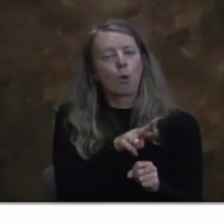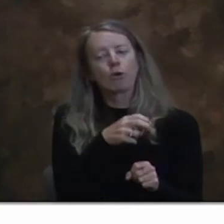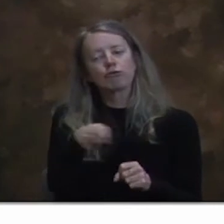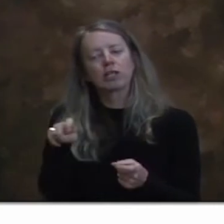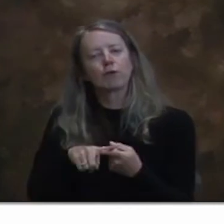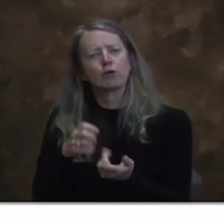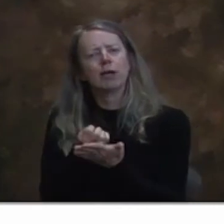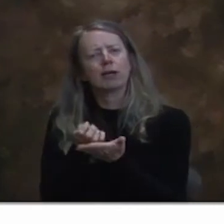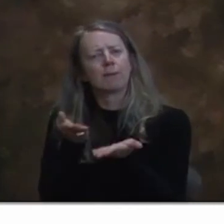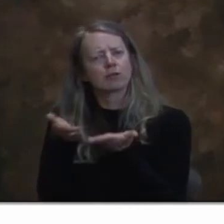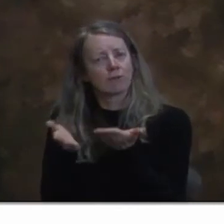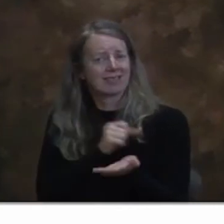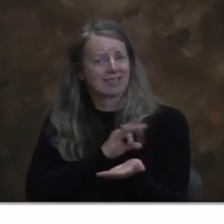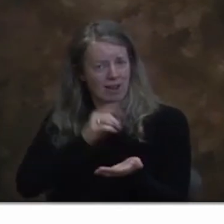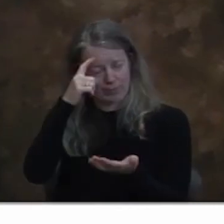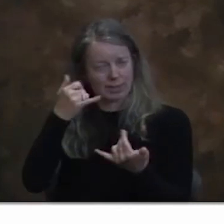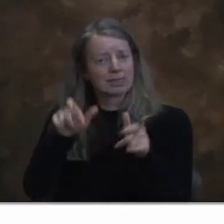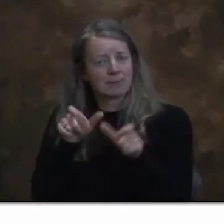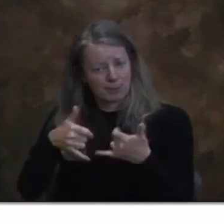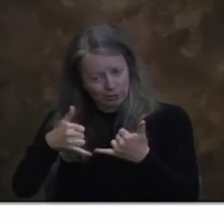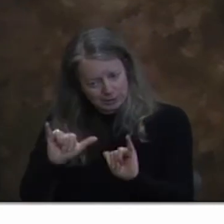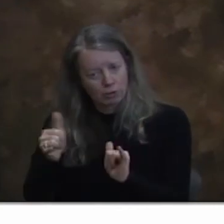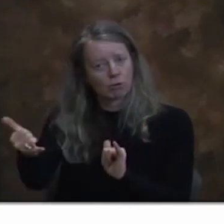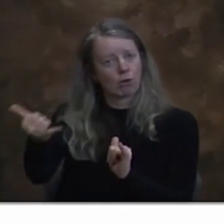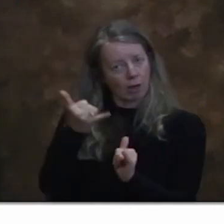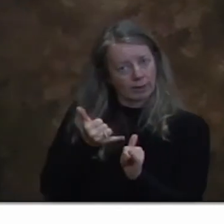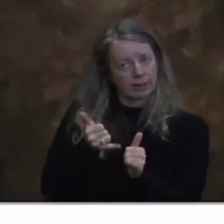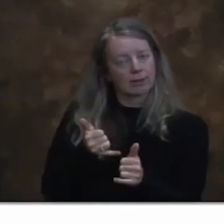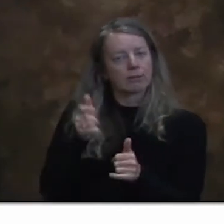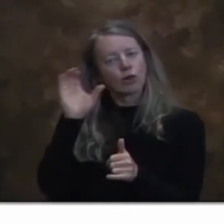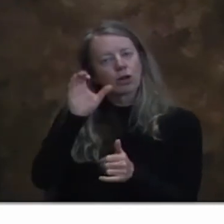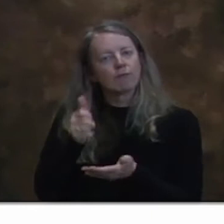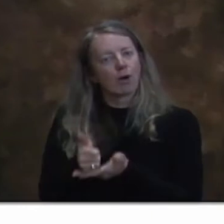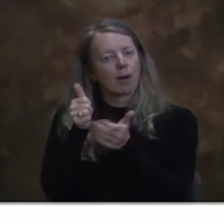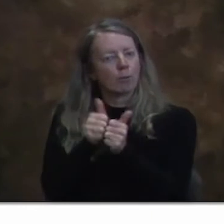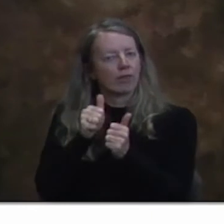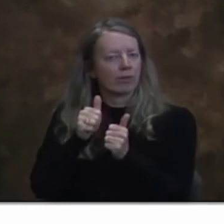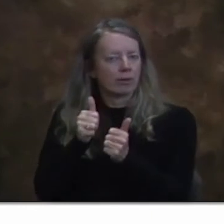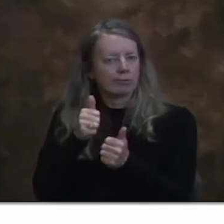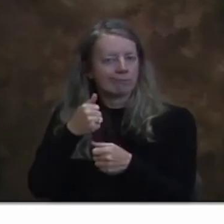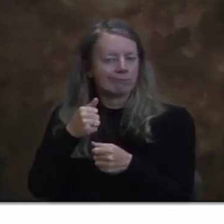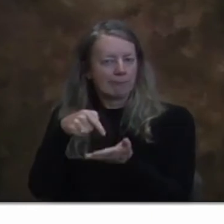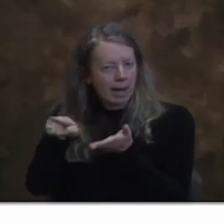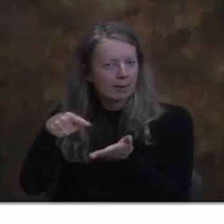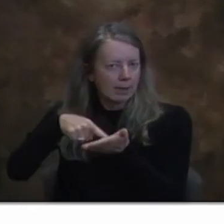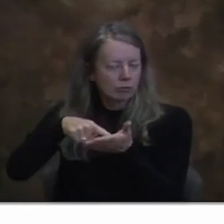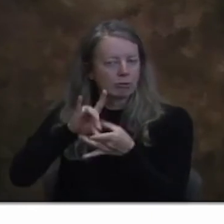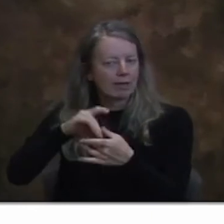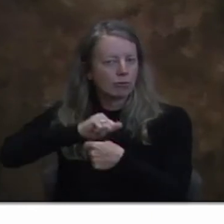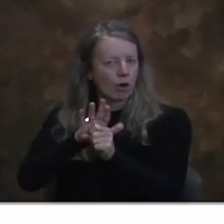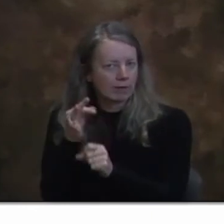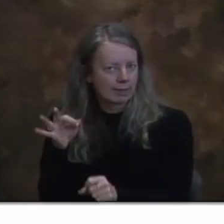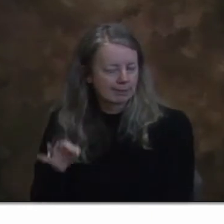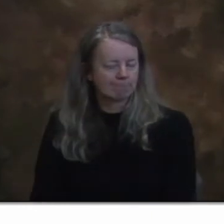were still having folks call about COVID financial assistance. So we